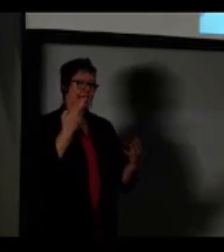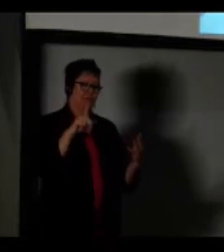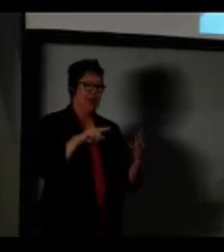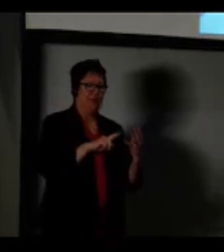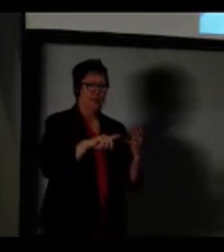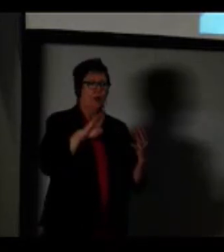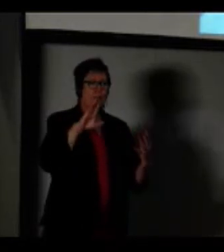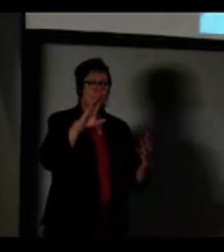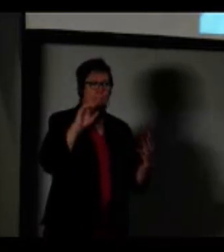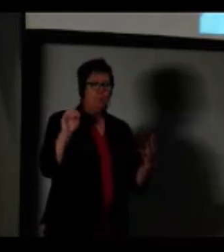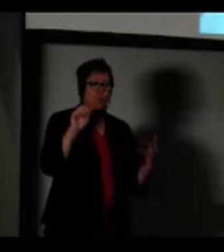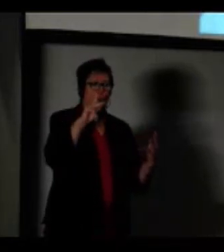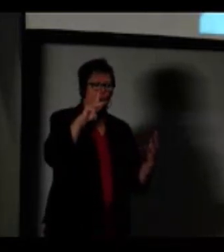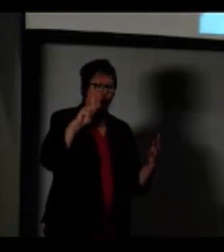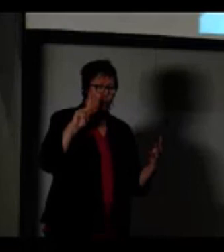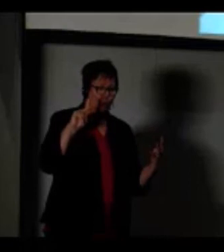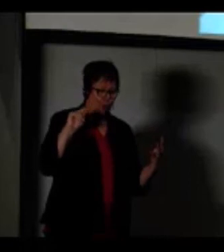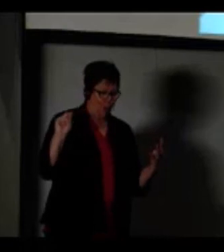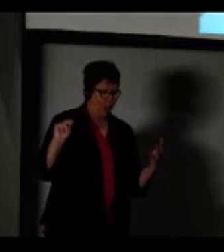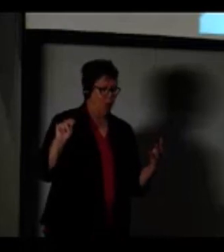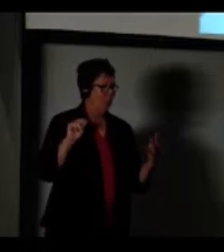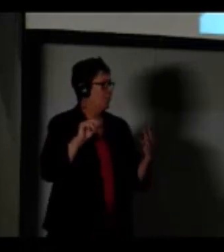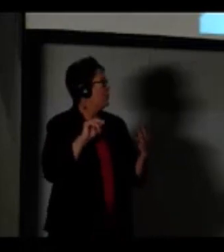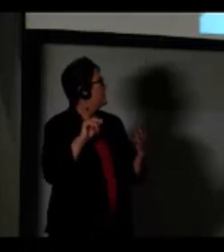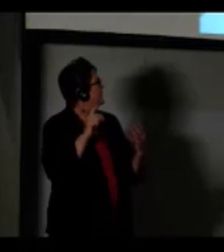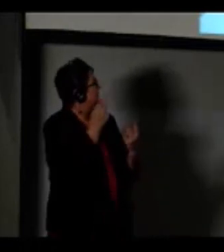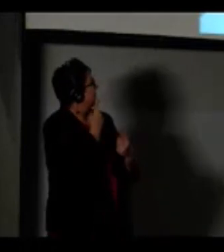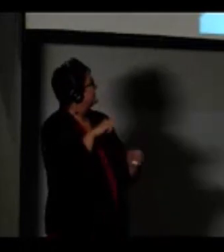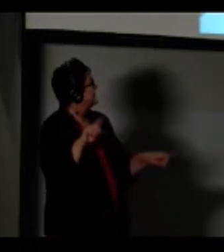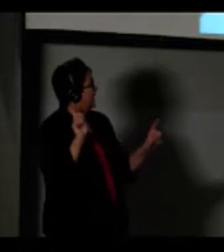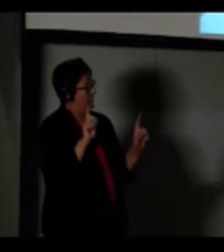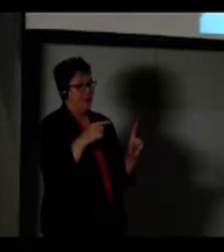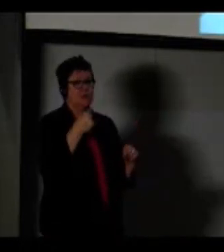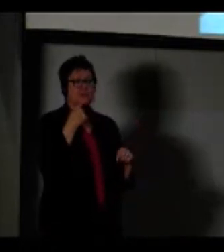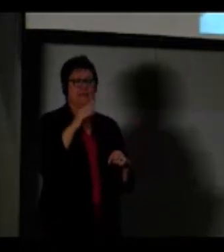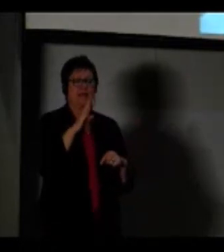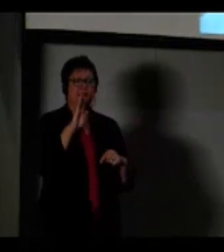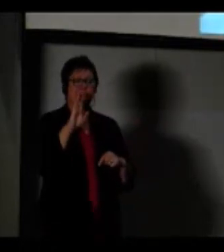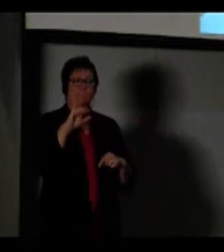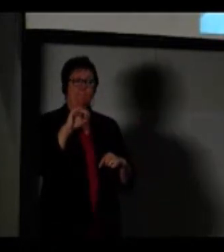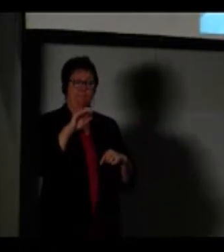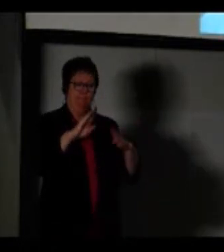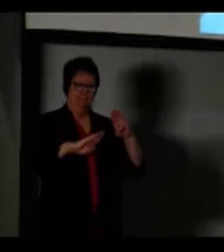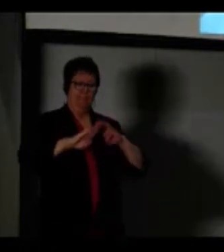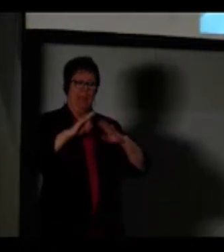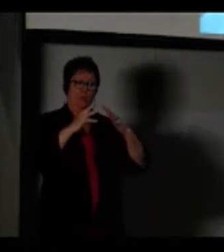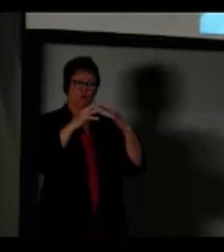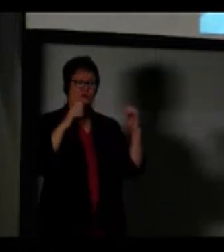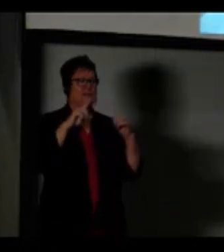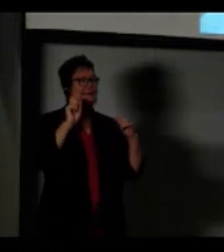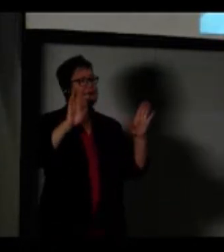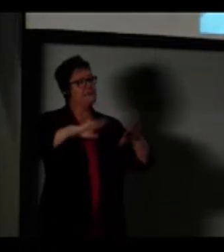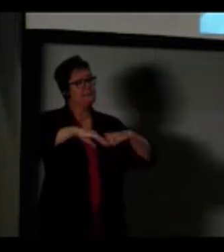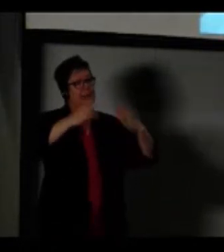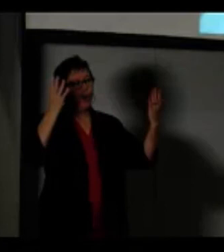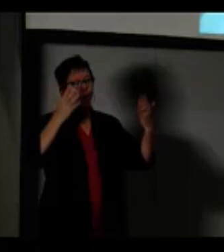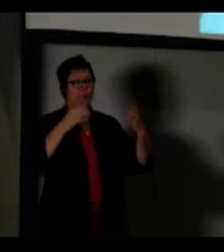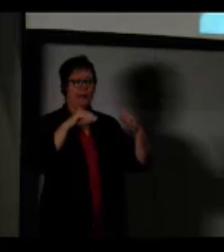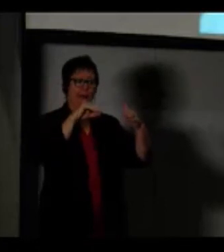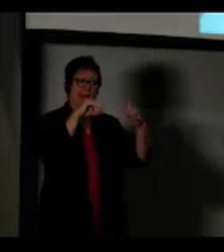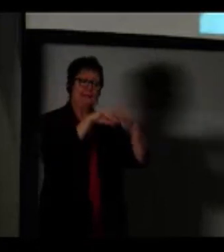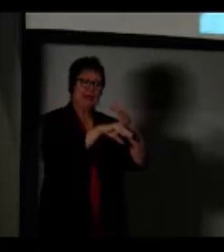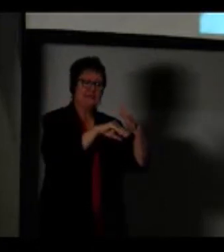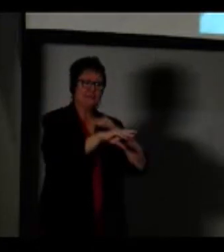BUCO declaration, which asserts that biodiversity information needs to be open, needs to be accessible in order to